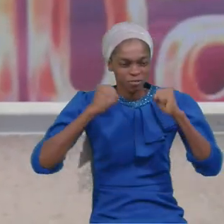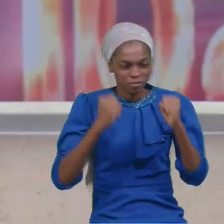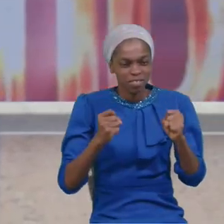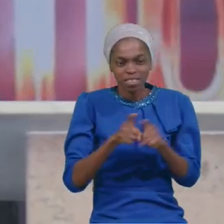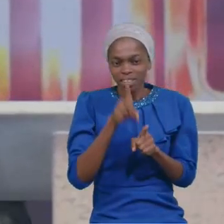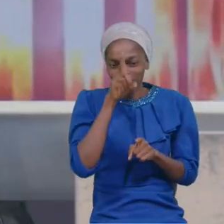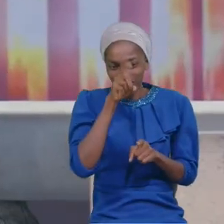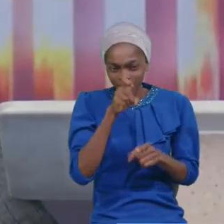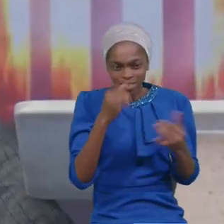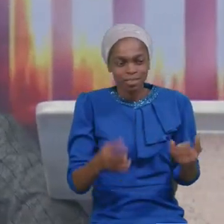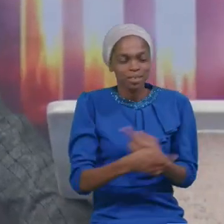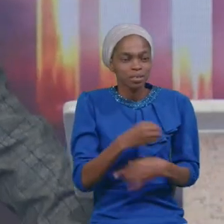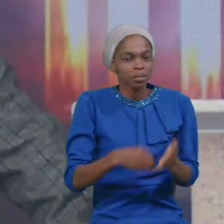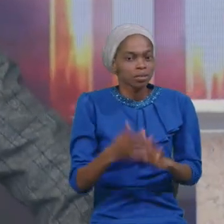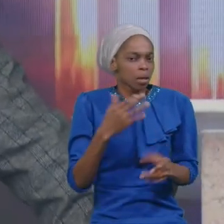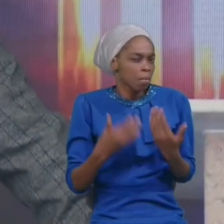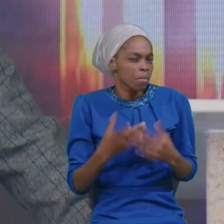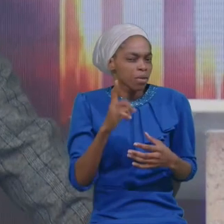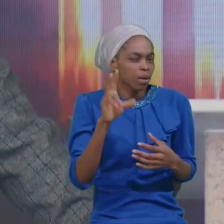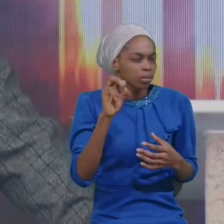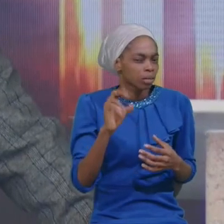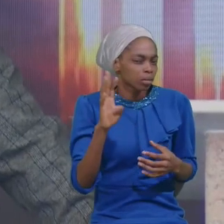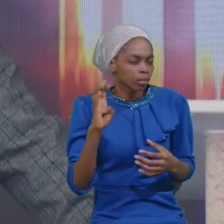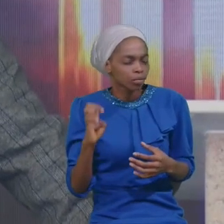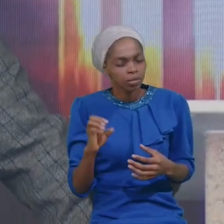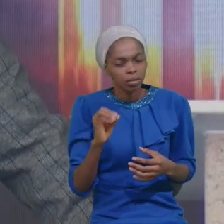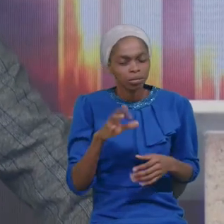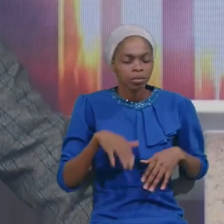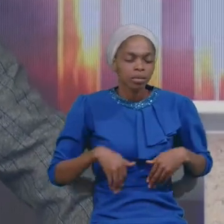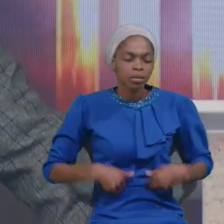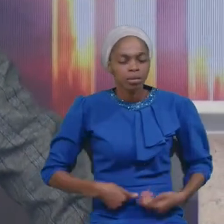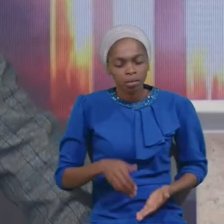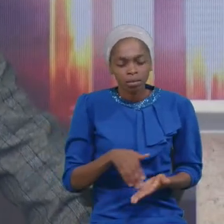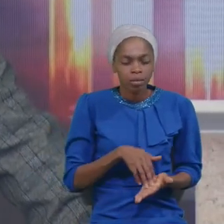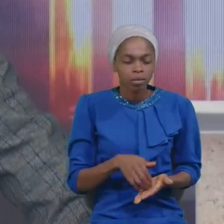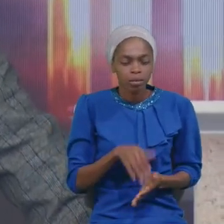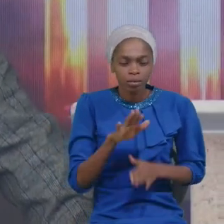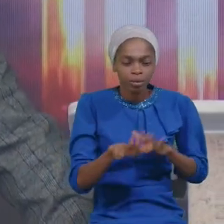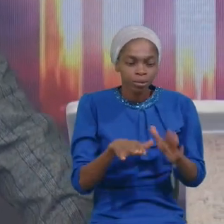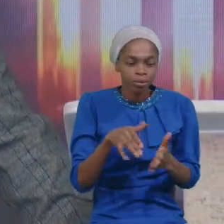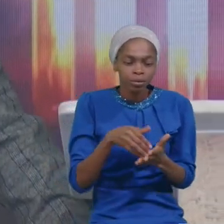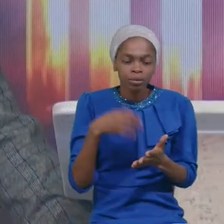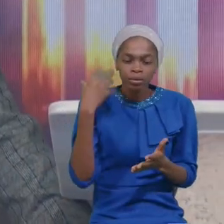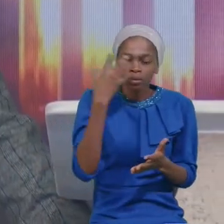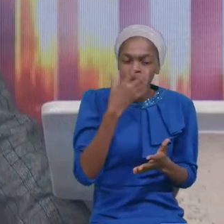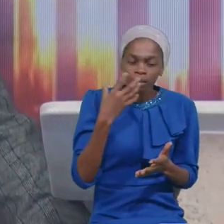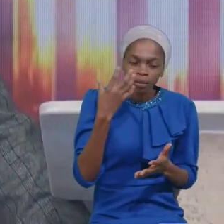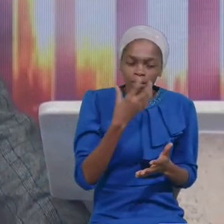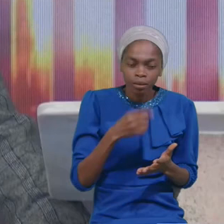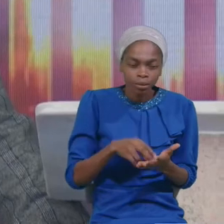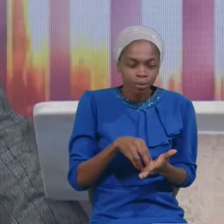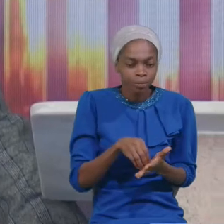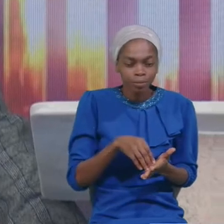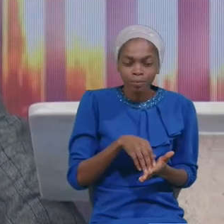I sit down? I am tired. I am worn out. And the breath is going out of me. My heart is